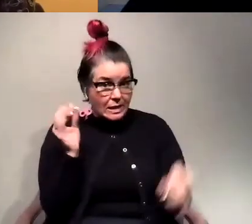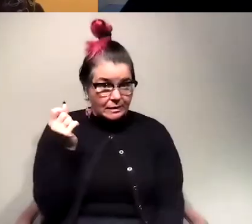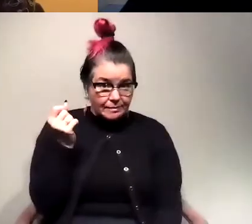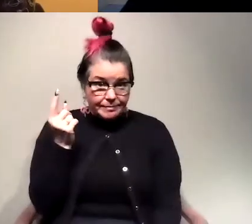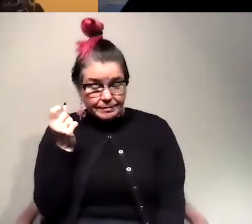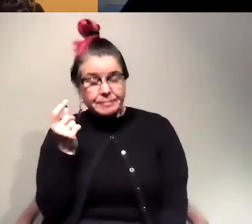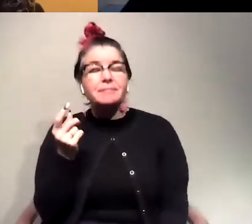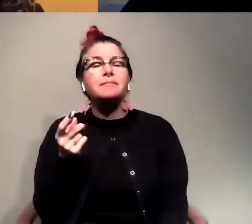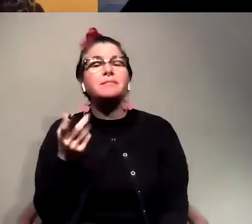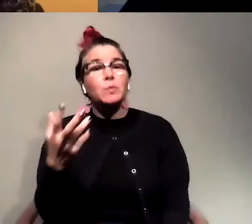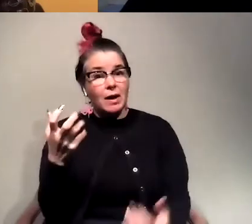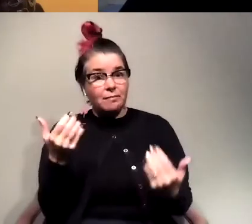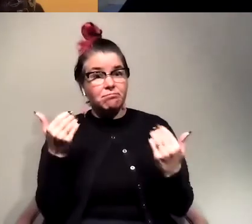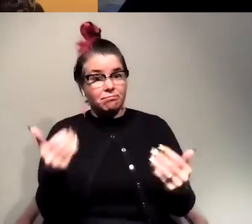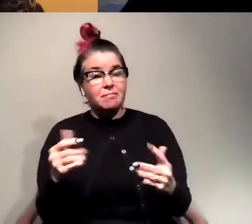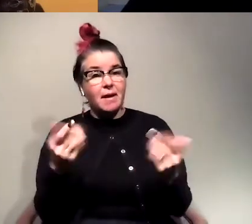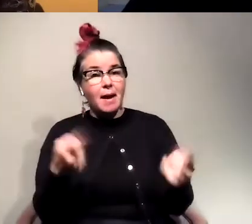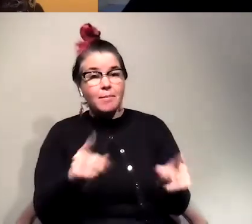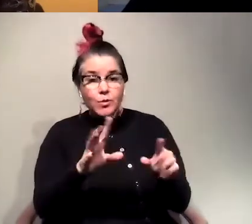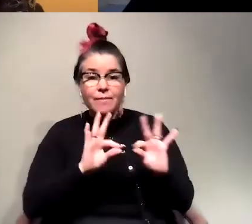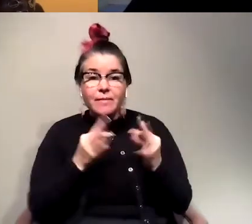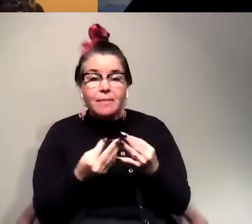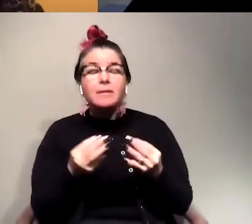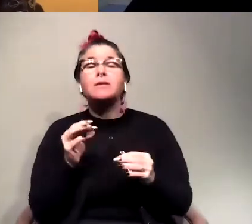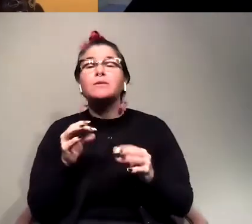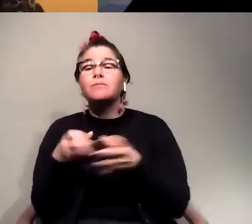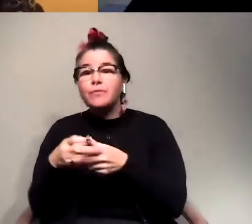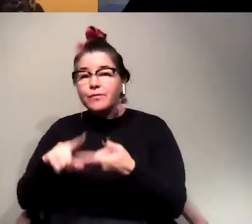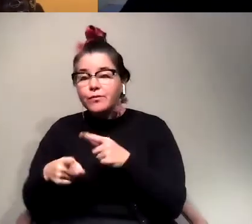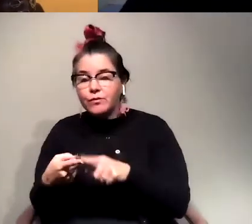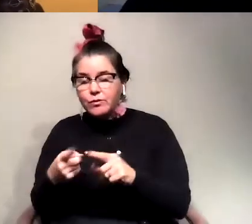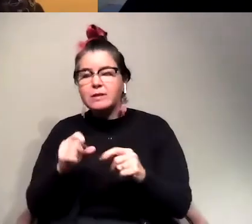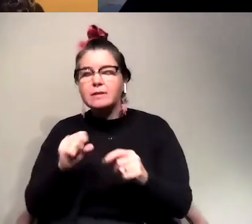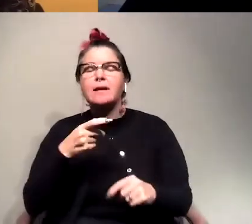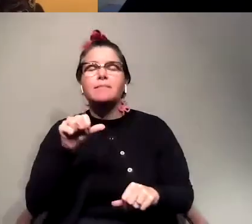if you want that to happen in your family or group of friends, you can do that at